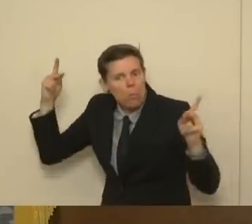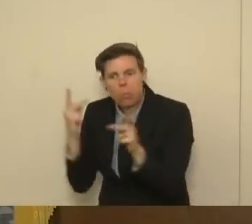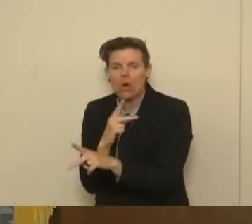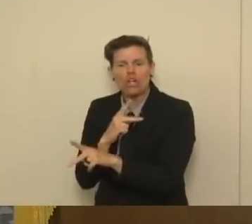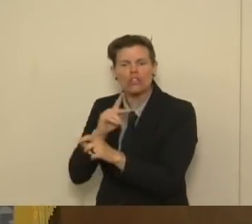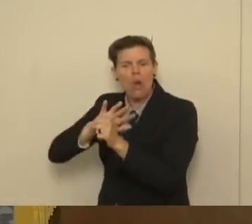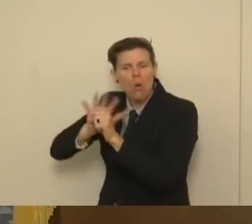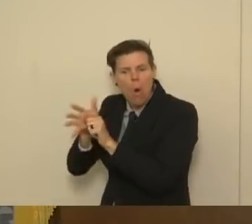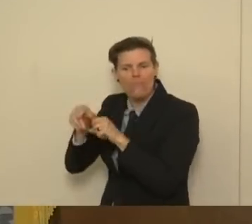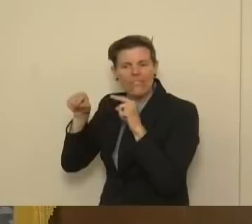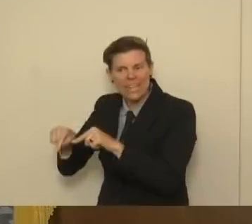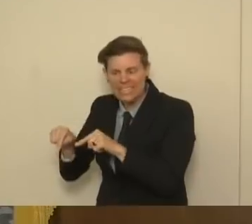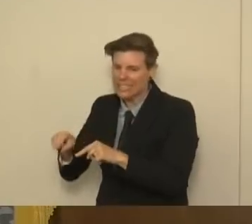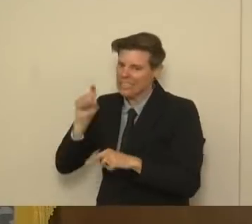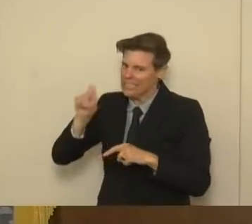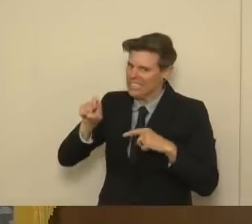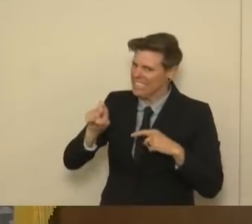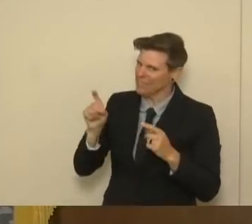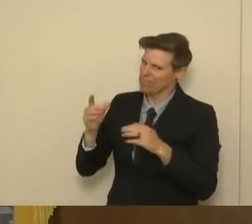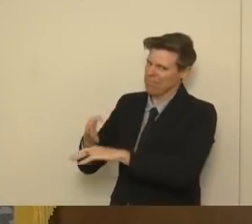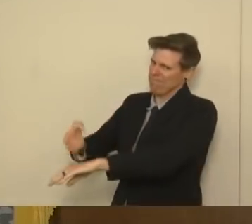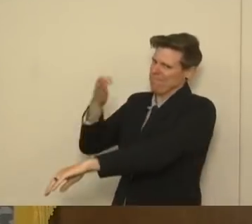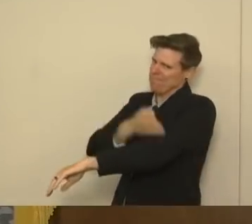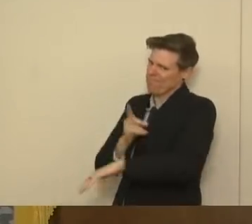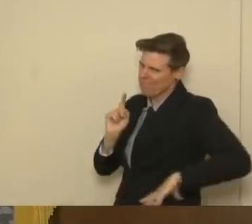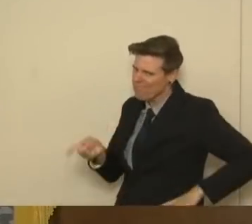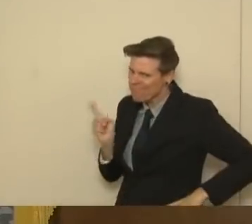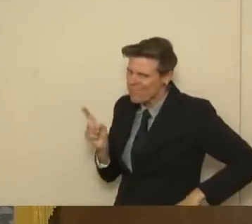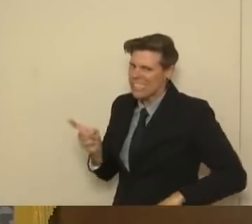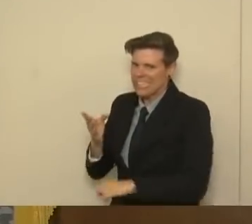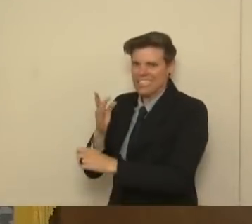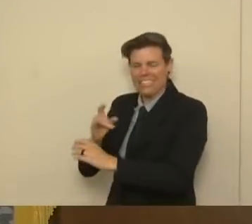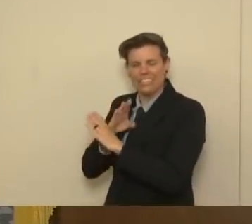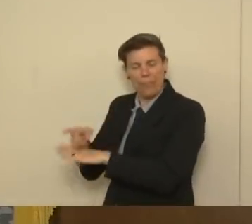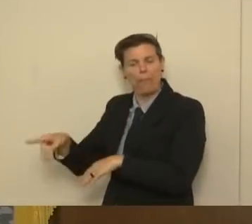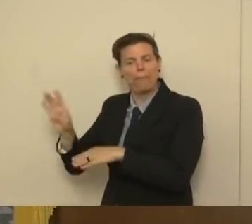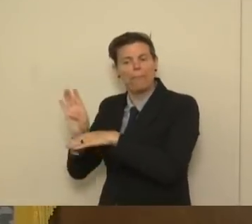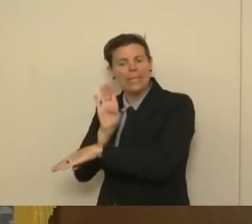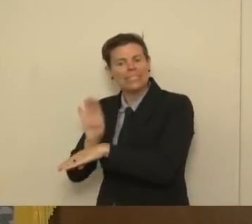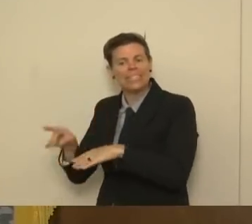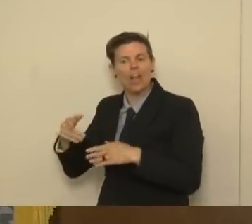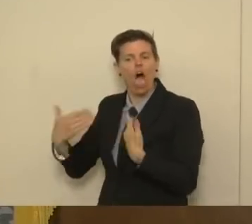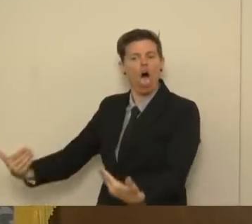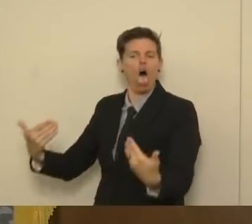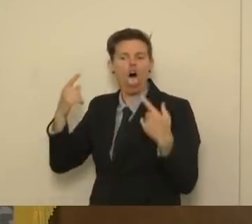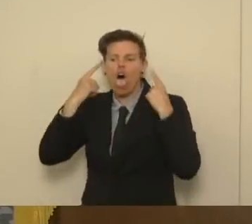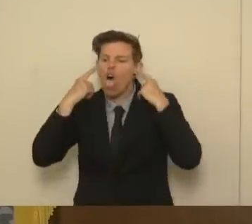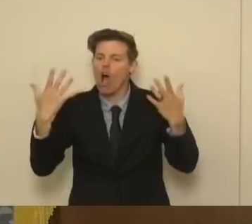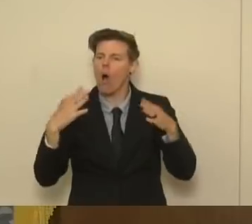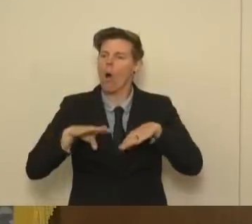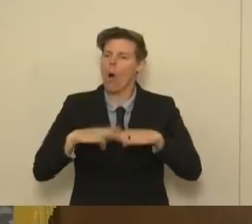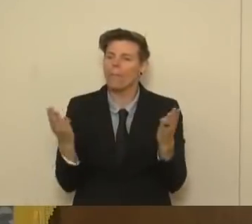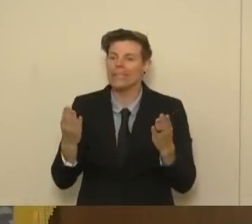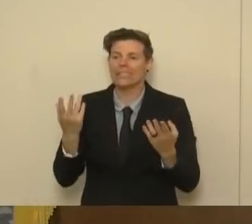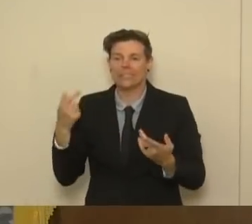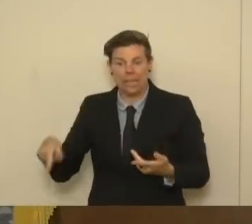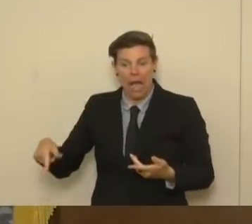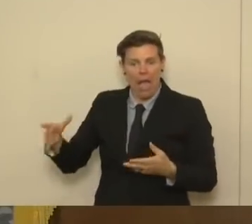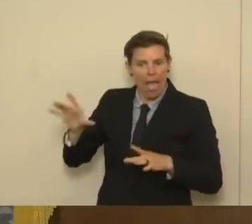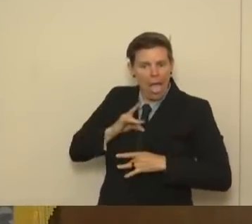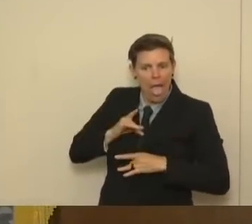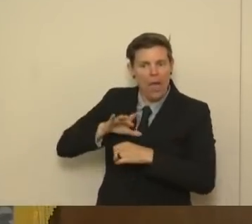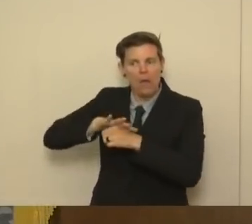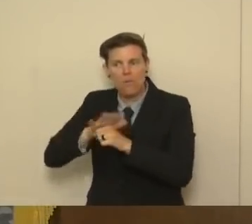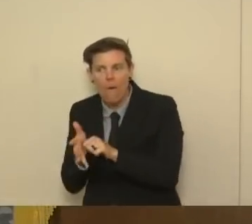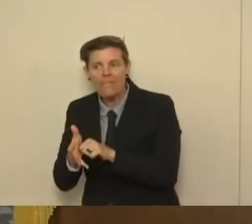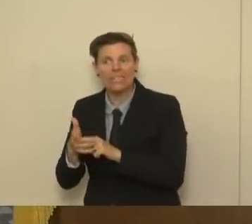that. It's not fair to those businesses. Remember, they have to close down for a rapid response. All right? We have to test everyone. We have to sanitize